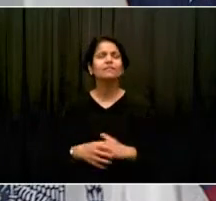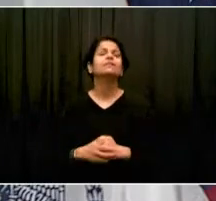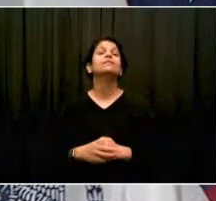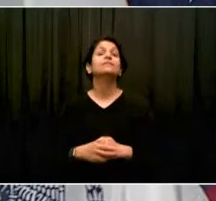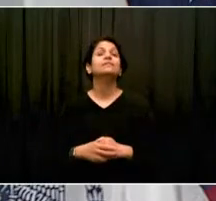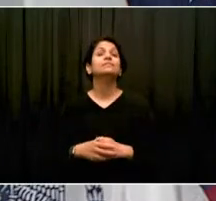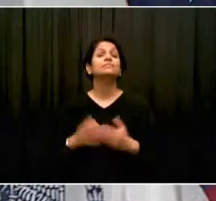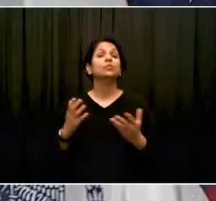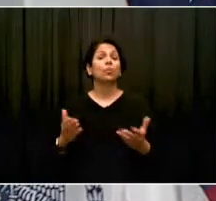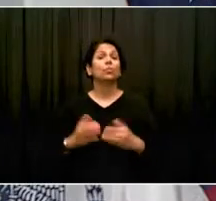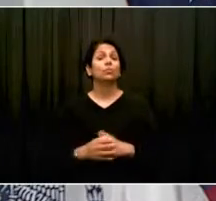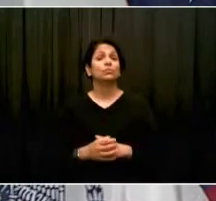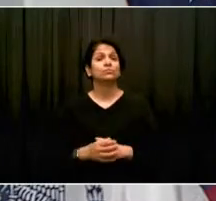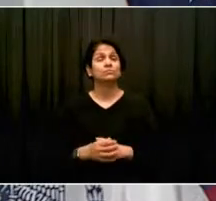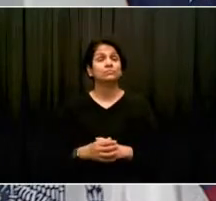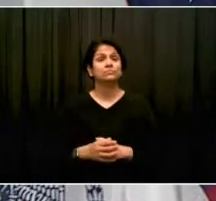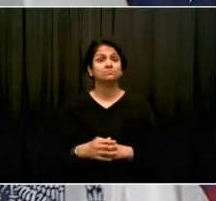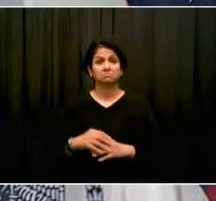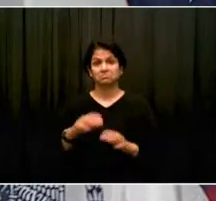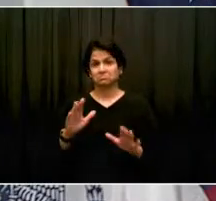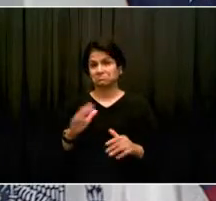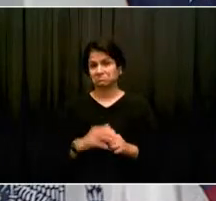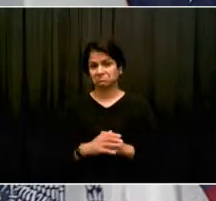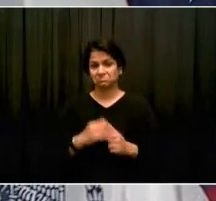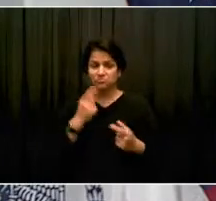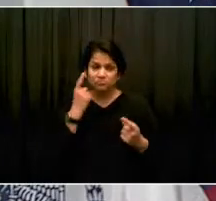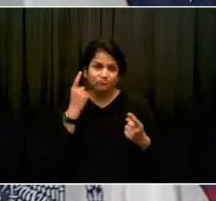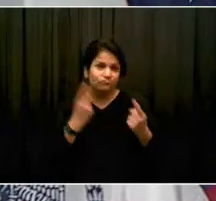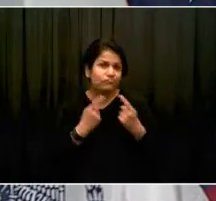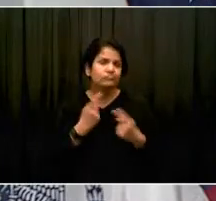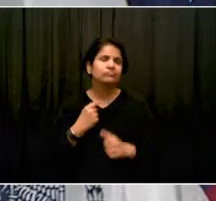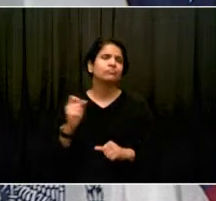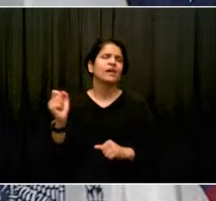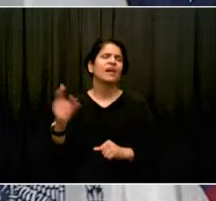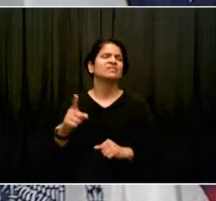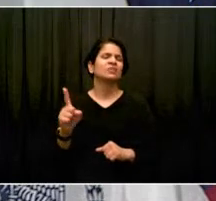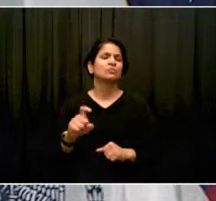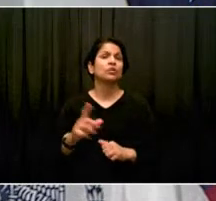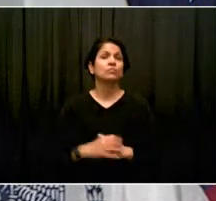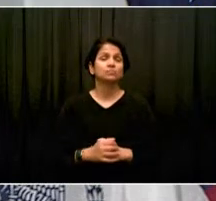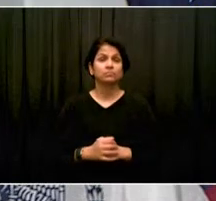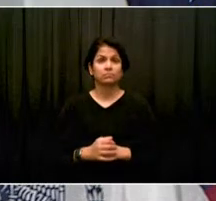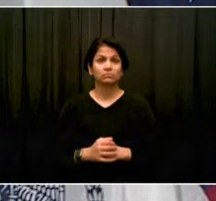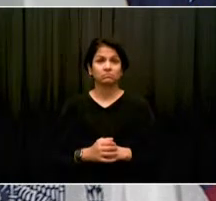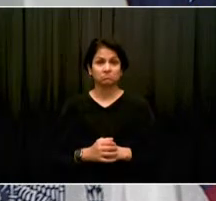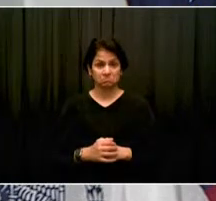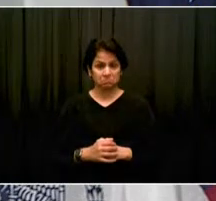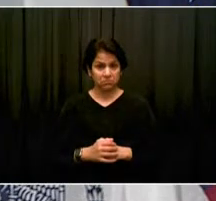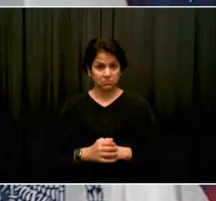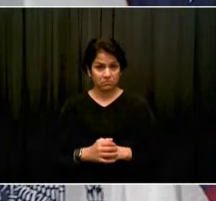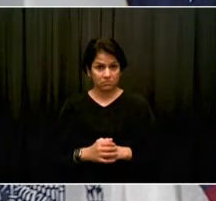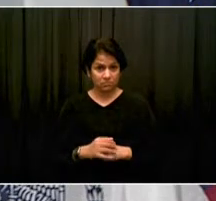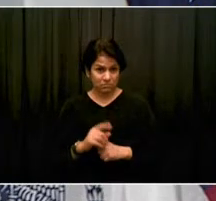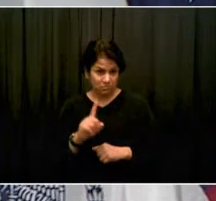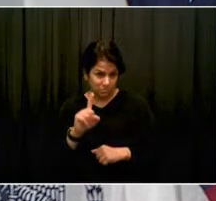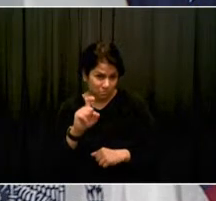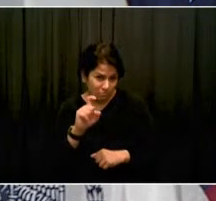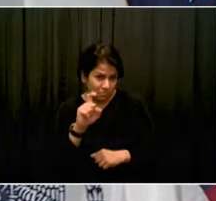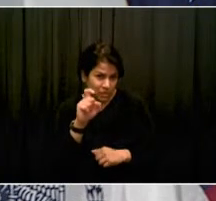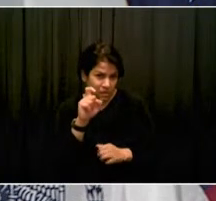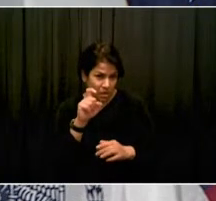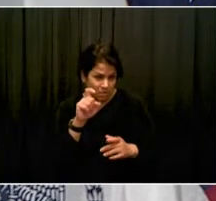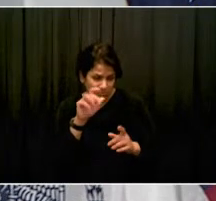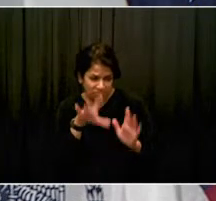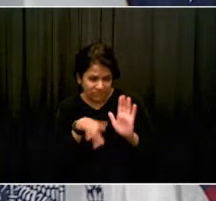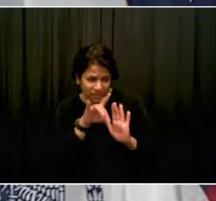Is there a way that the city could actually identify where viruses are occurring in schools and the